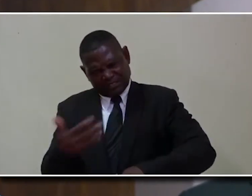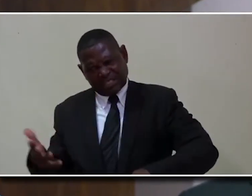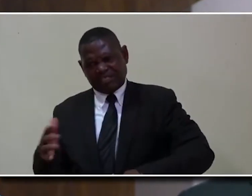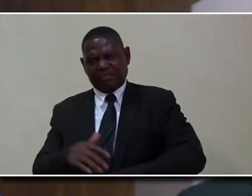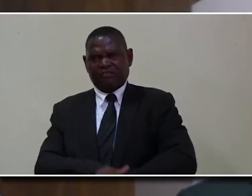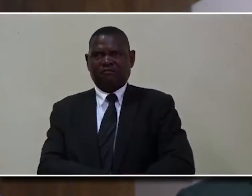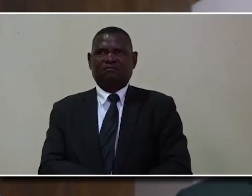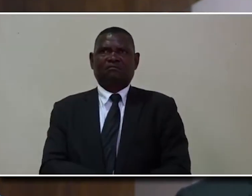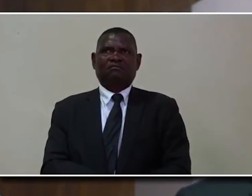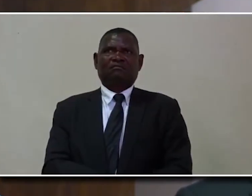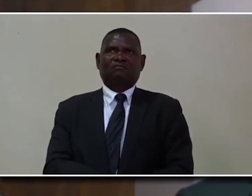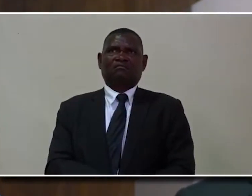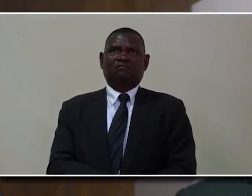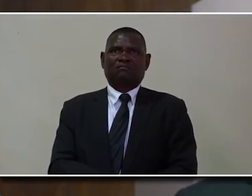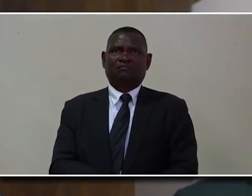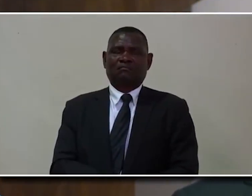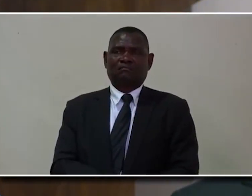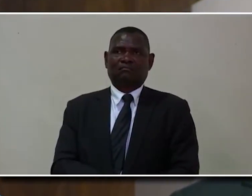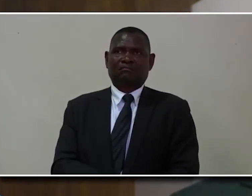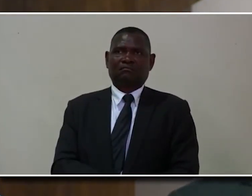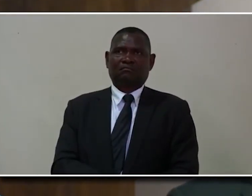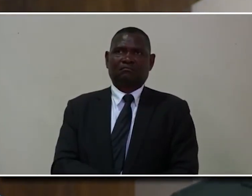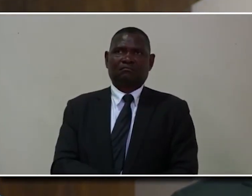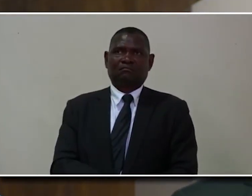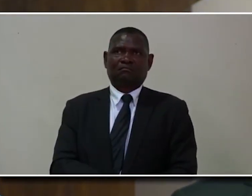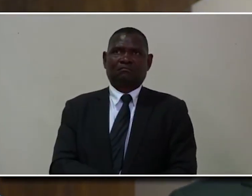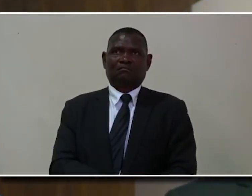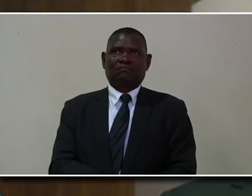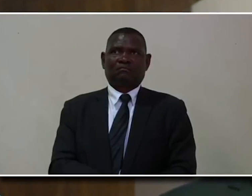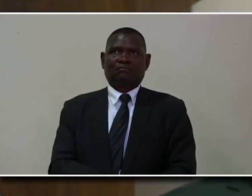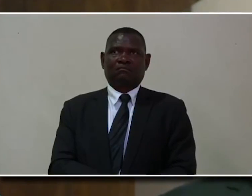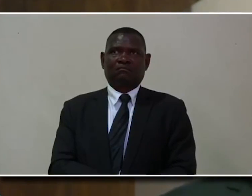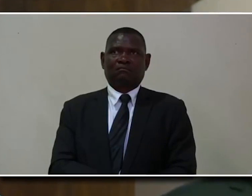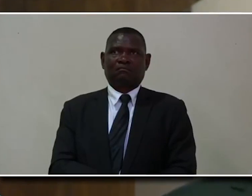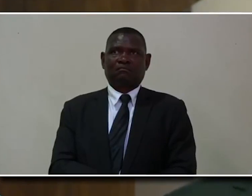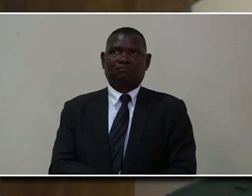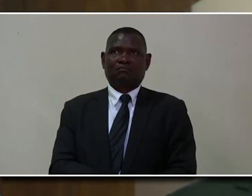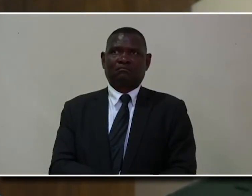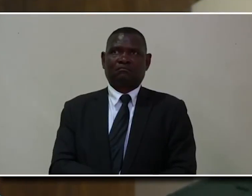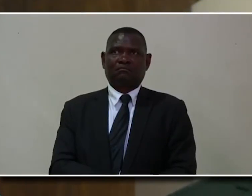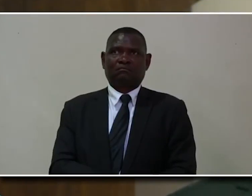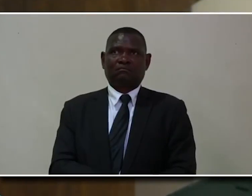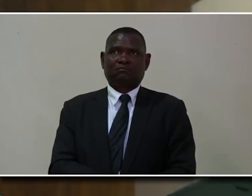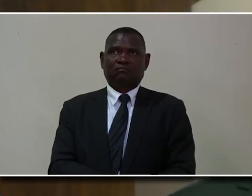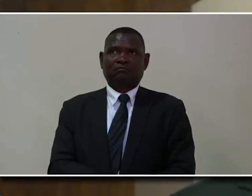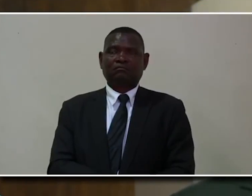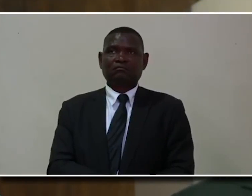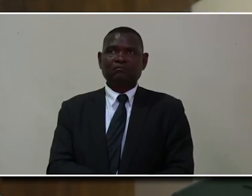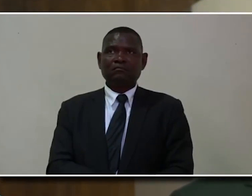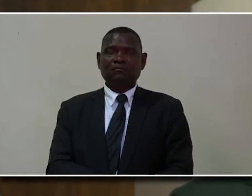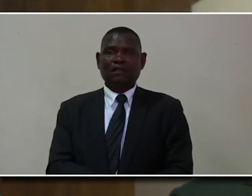ndipo sinimkhadwa mukhristu ukhale ndito kazikisidwa mutenga wa Kristo. And what is that something